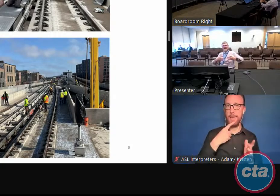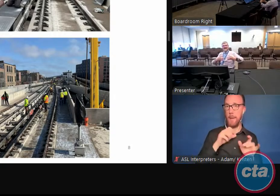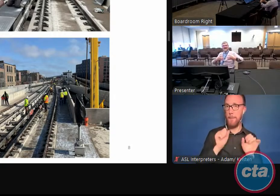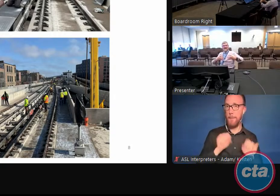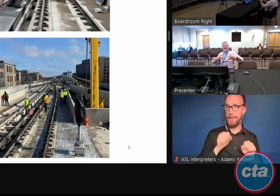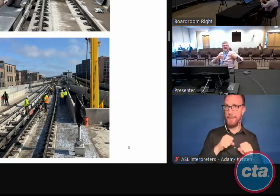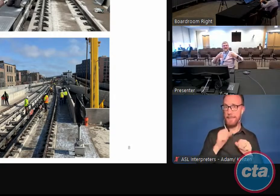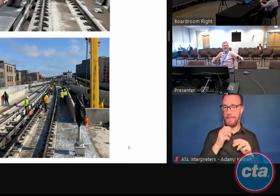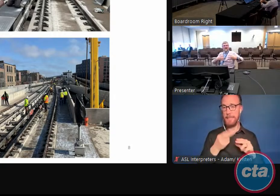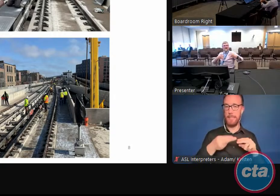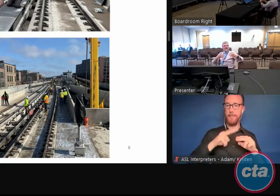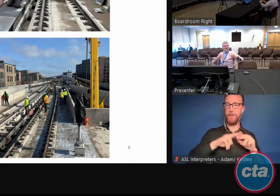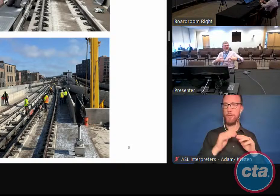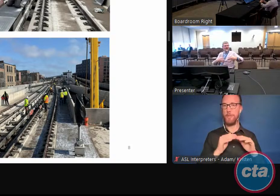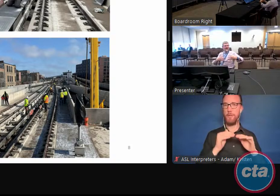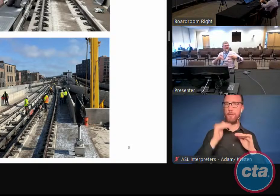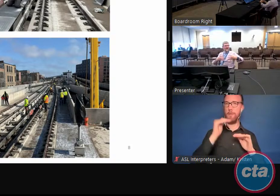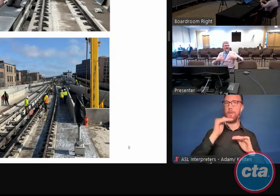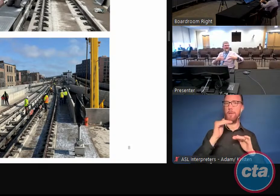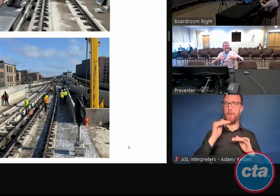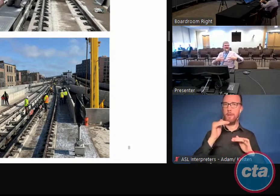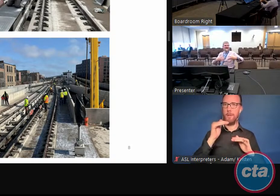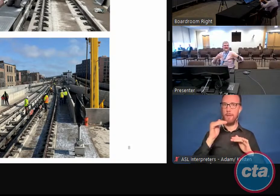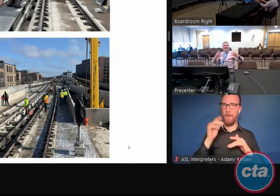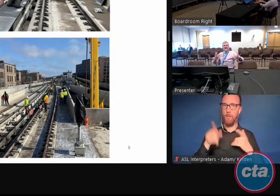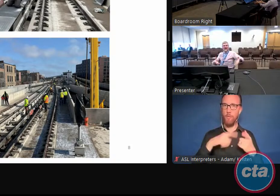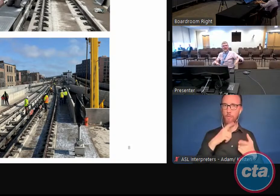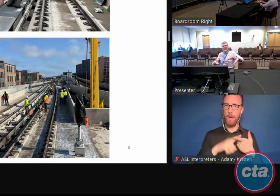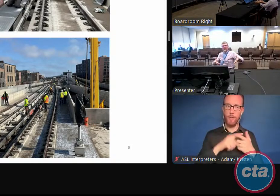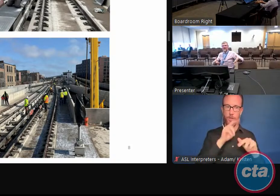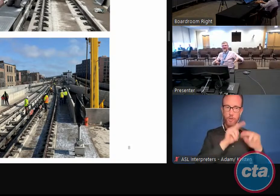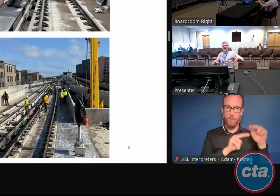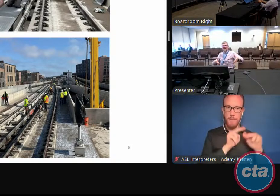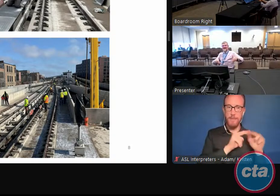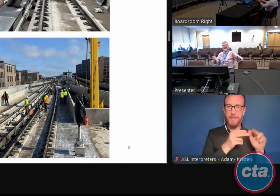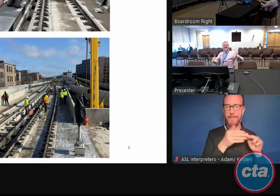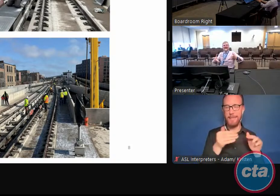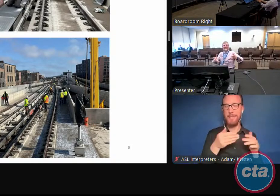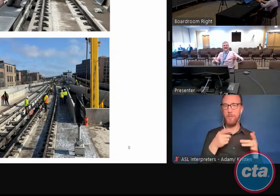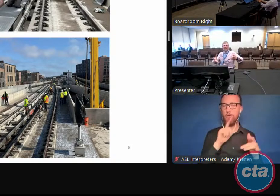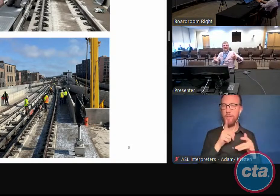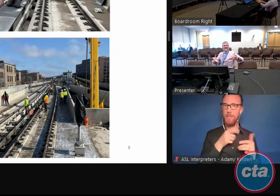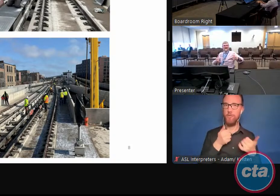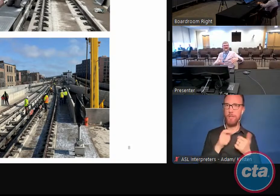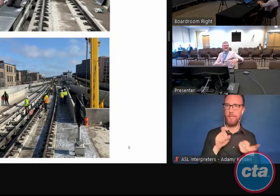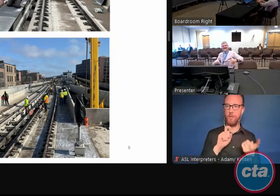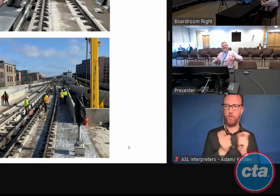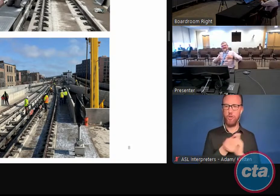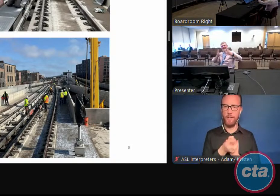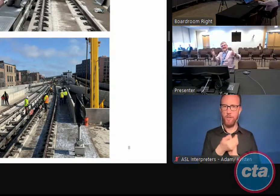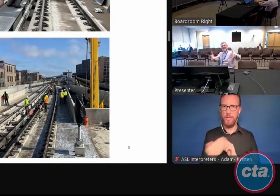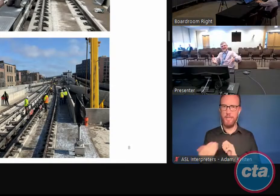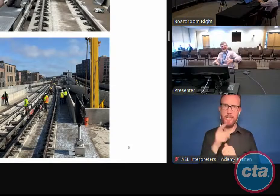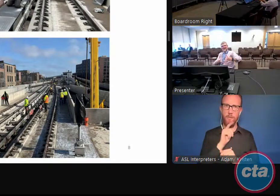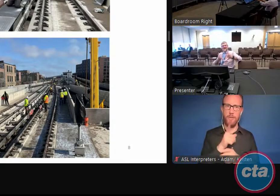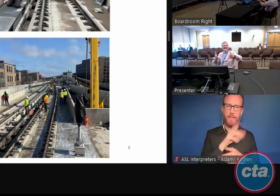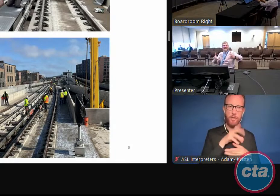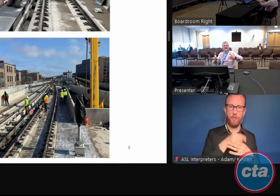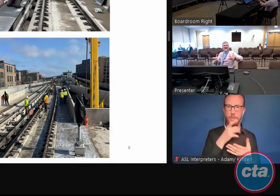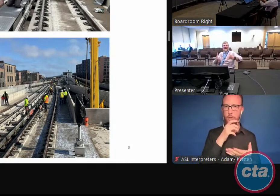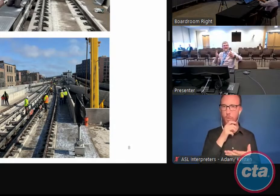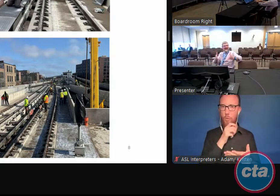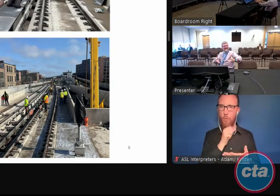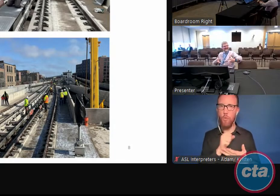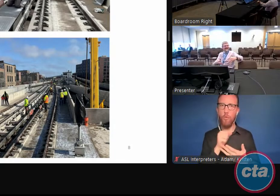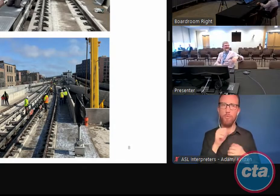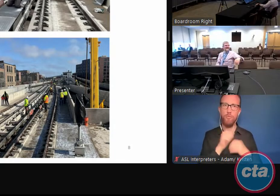within the build you're doing that is really fundamentally a state of good repair build by untangling old infrastructure, right? So Clark Junction doing this